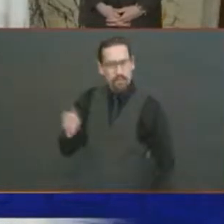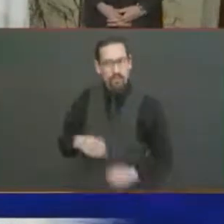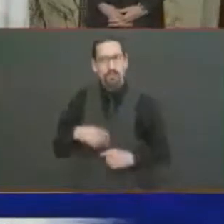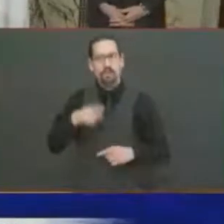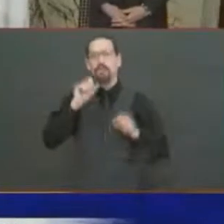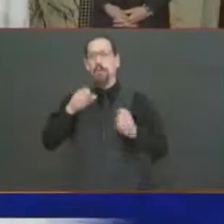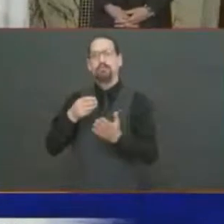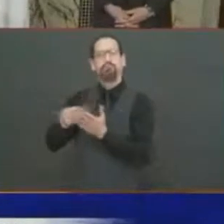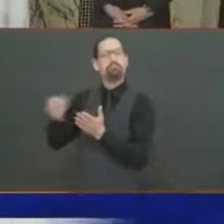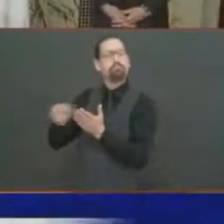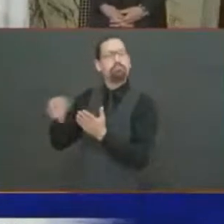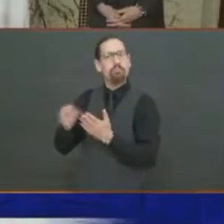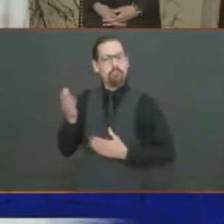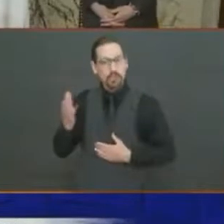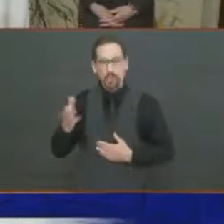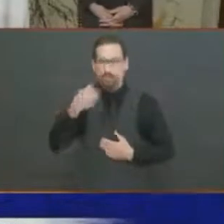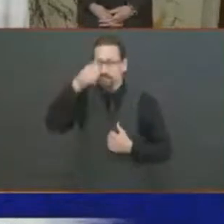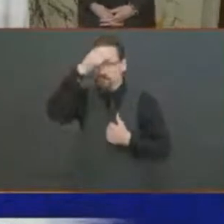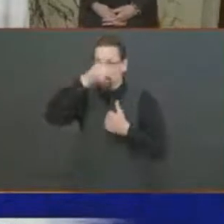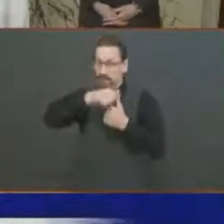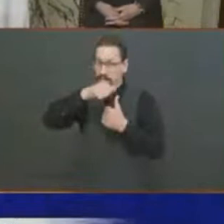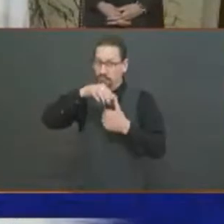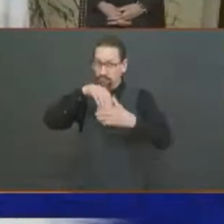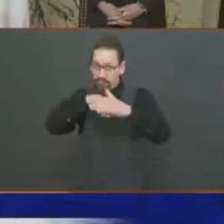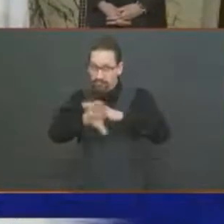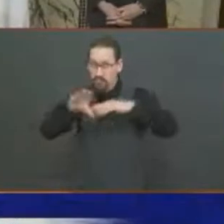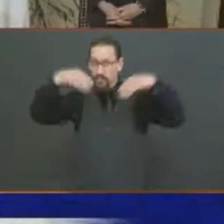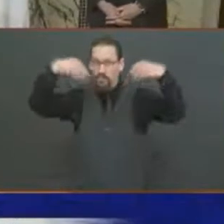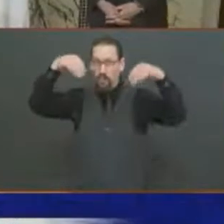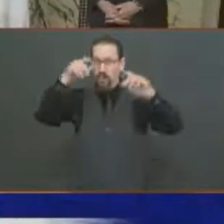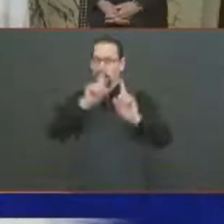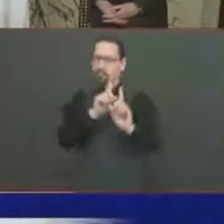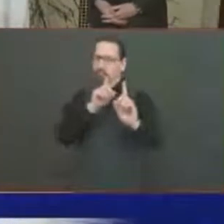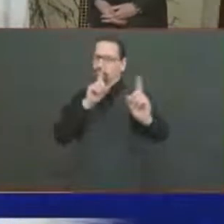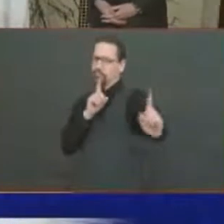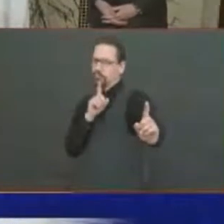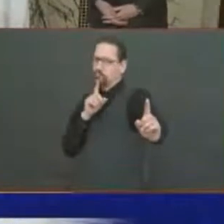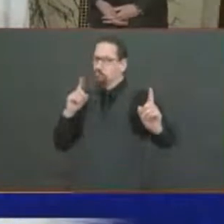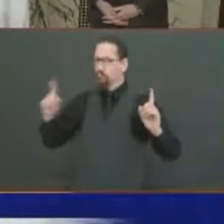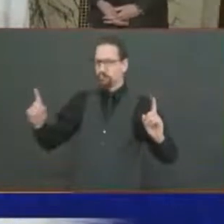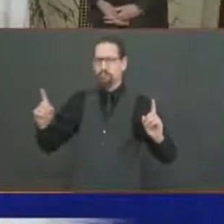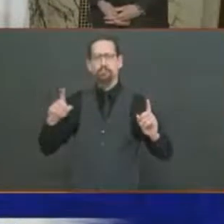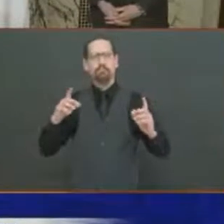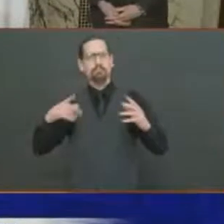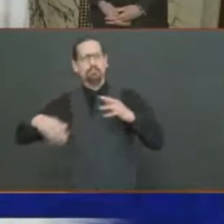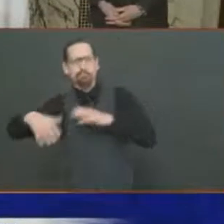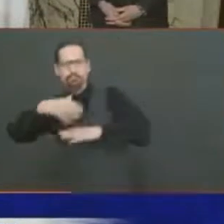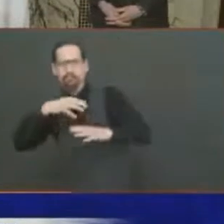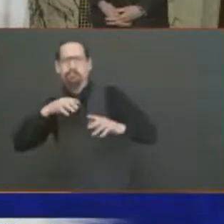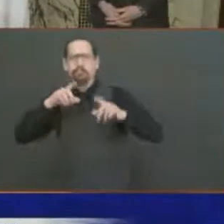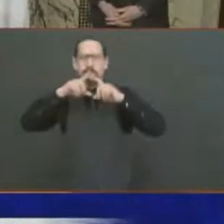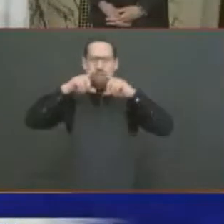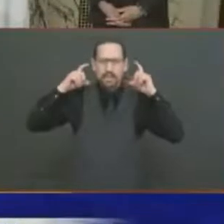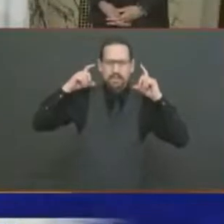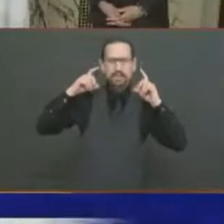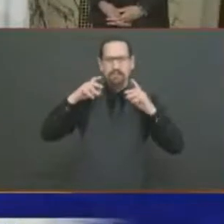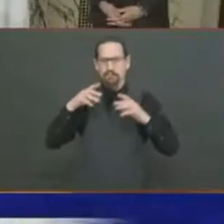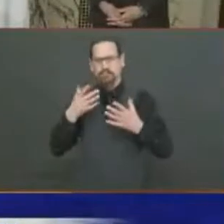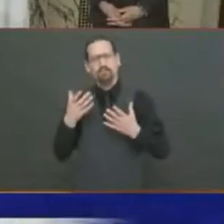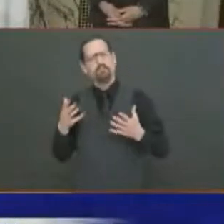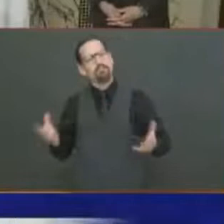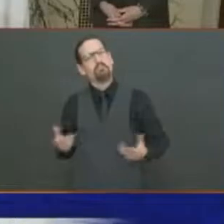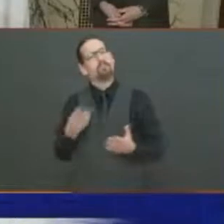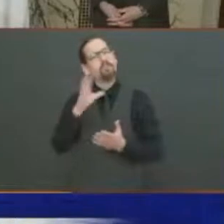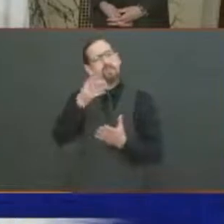Limit your browsing. But go ahead. Get back out there. We need to stimulate this economy. So if you can, get out